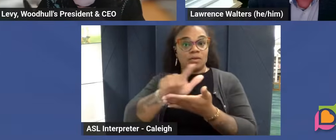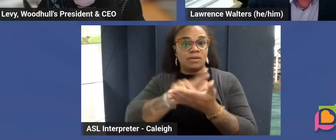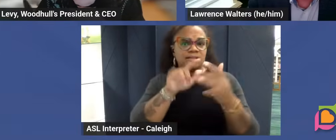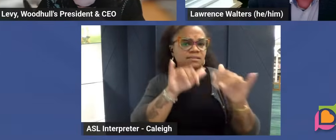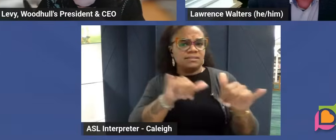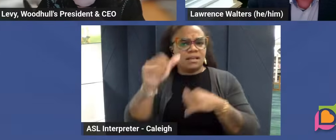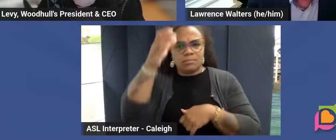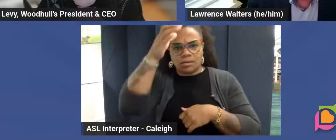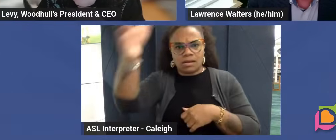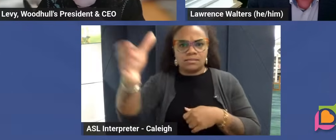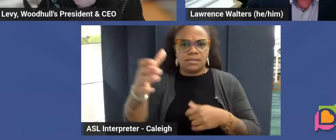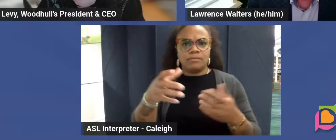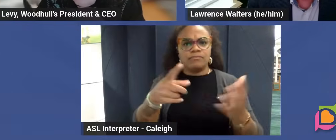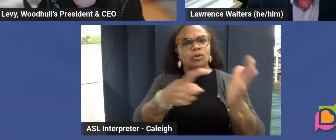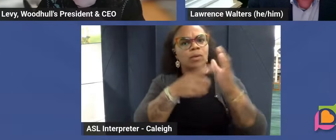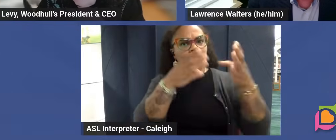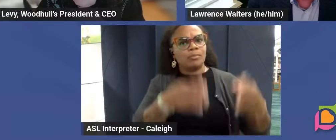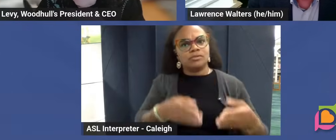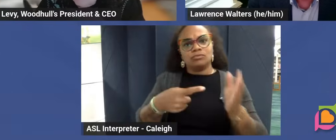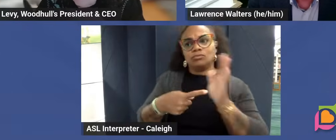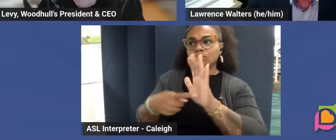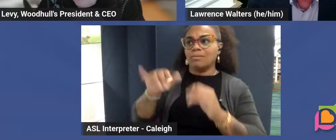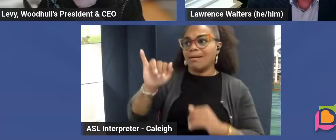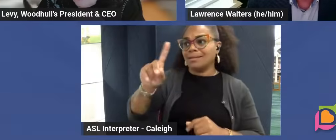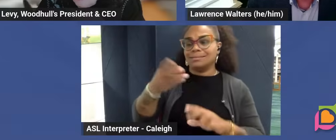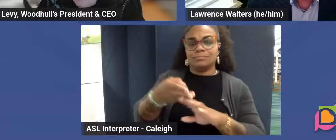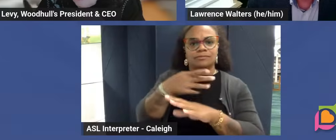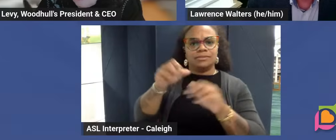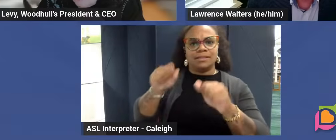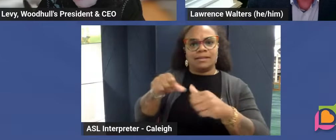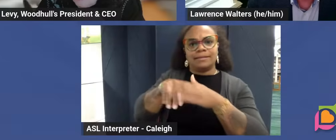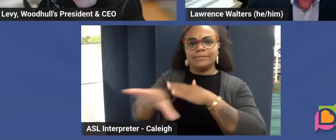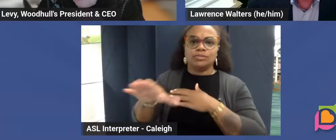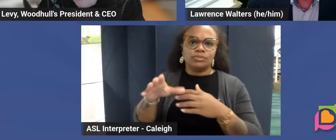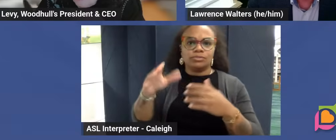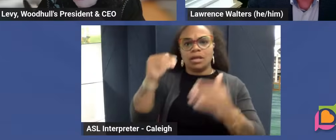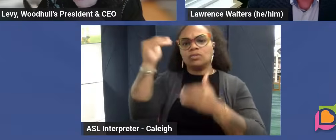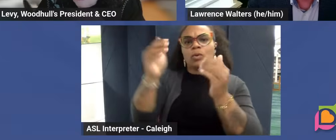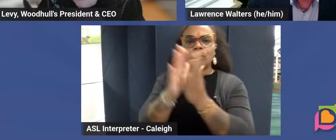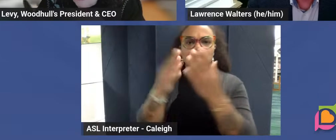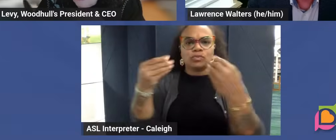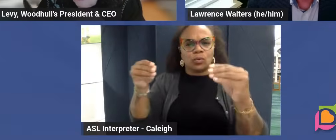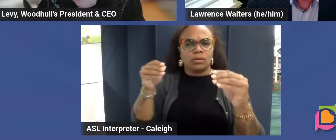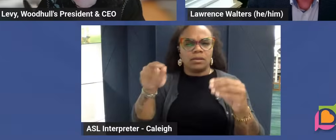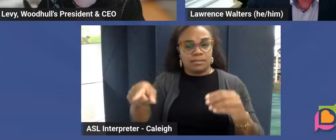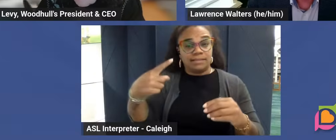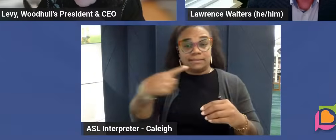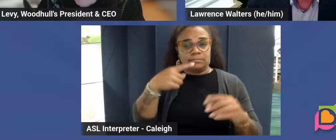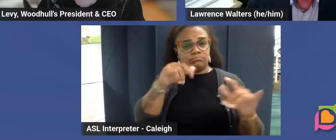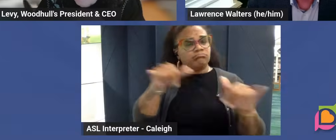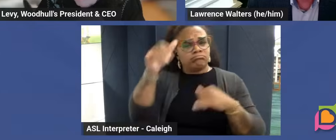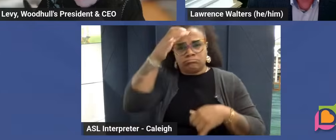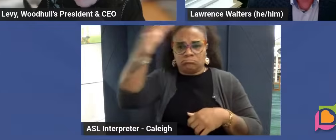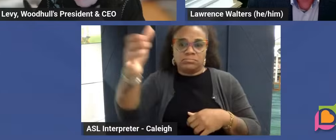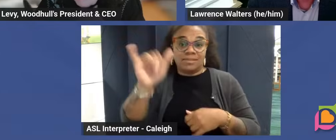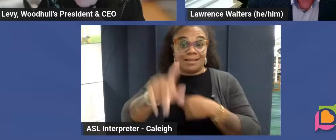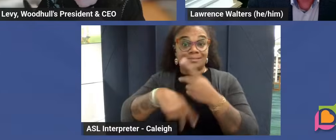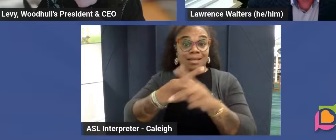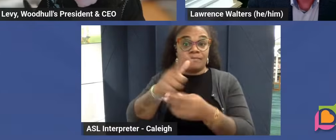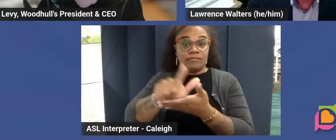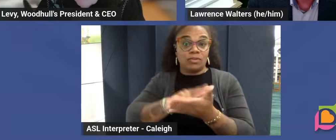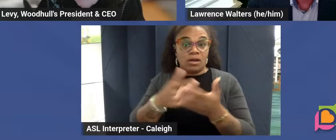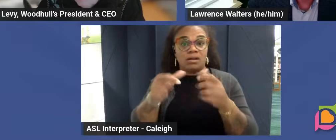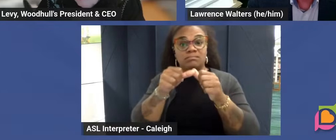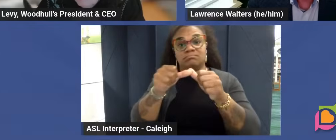to flash an ID before going into an adult bookstore. Those types of laws have been upheld based on what's called the